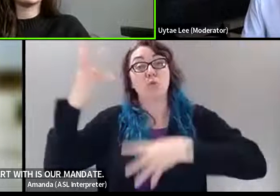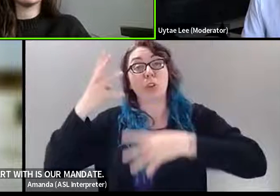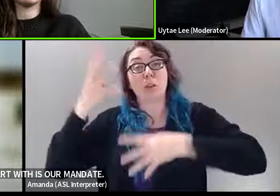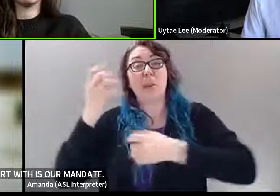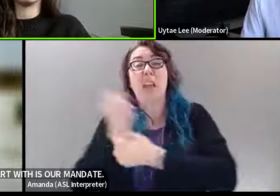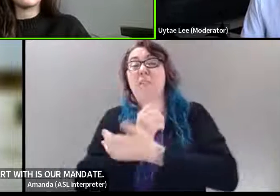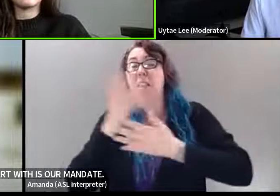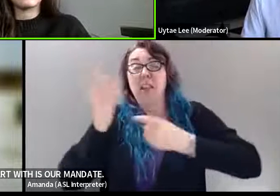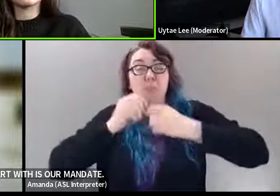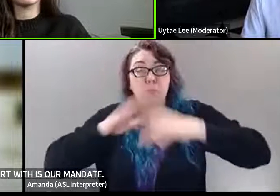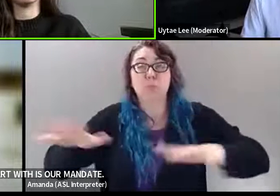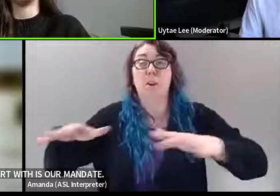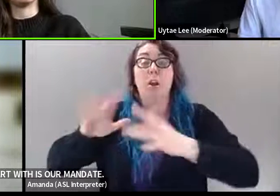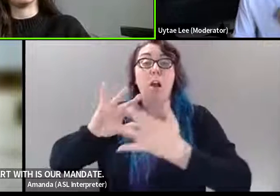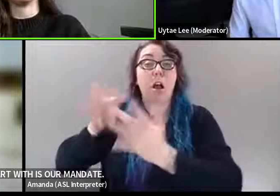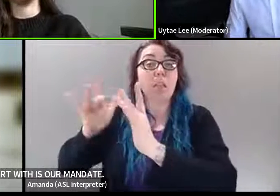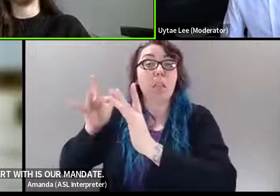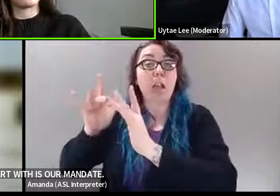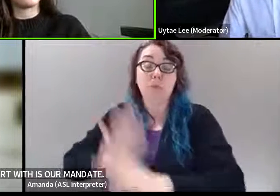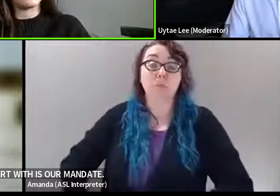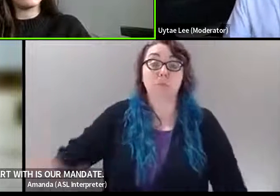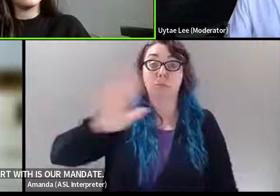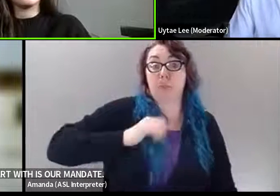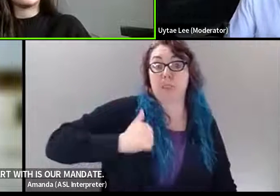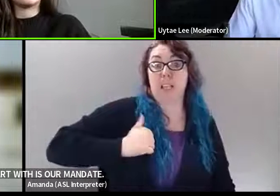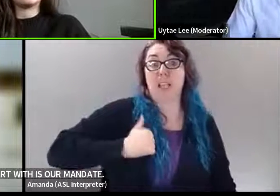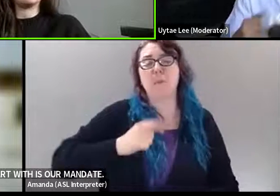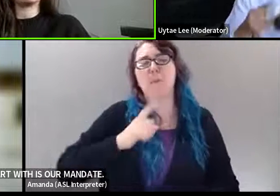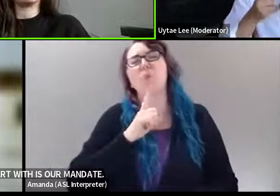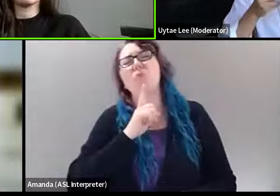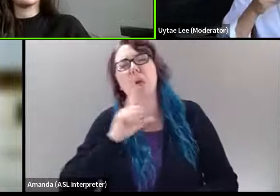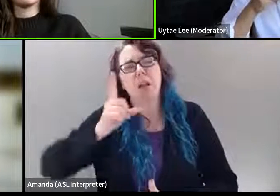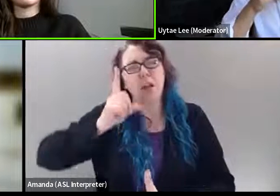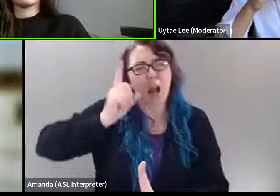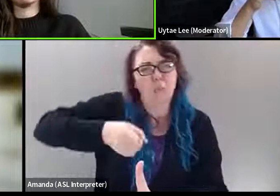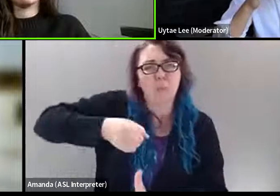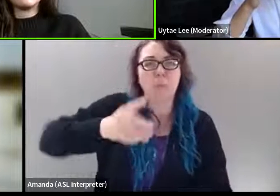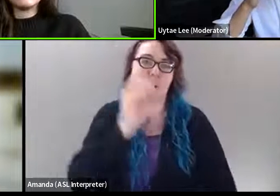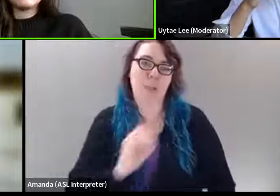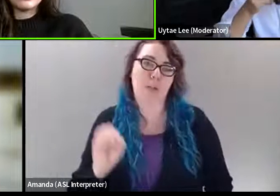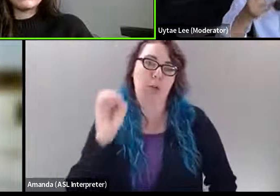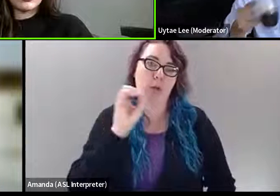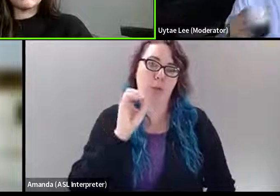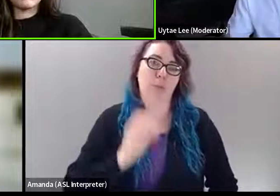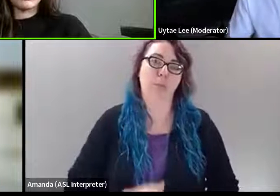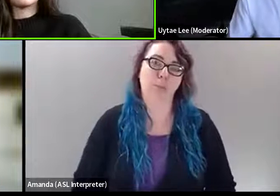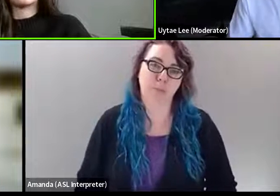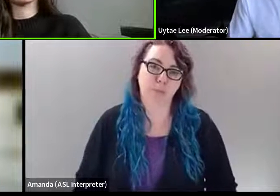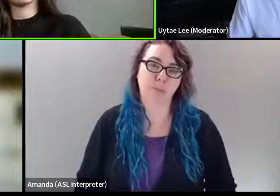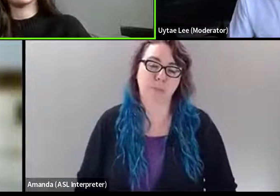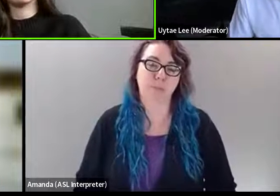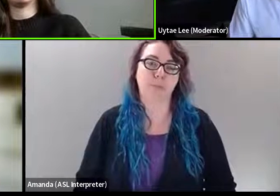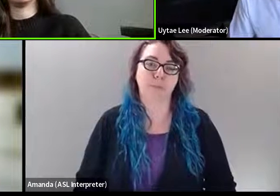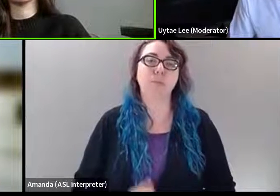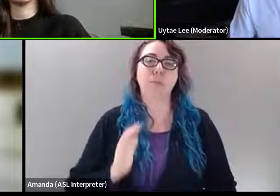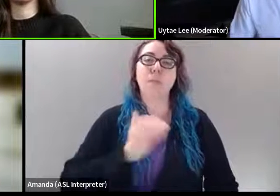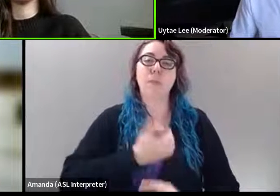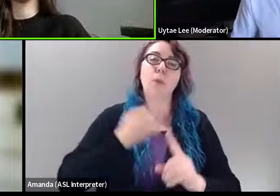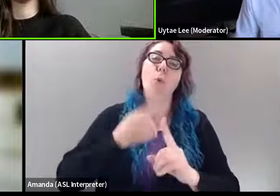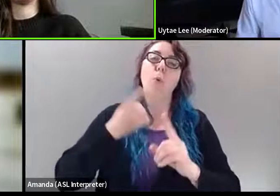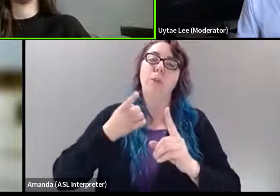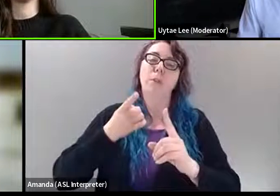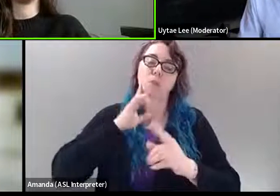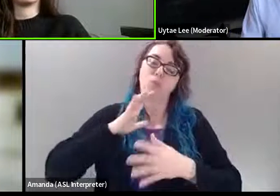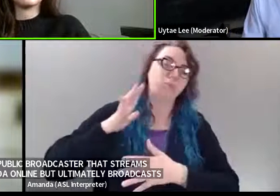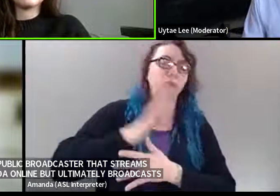but ultimately broadcasts within Ontario. Our mandate as an educational broadcaster is something that we